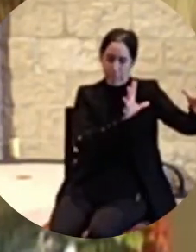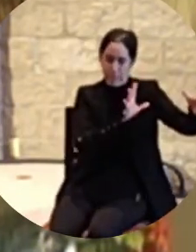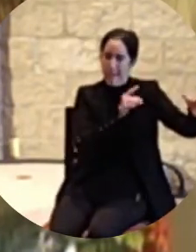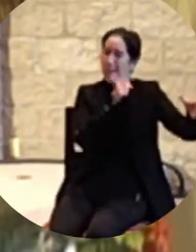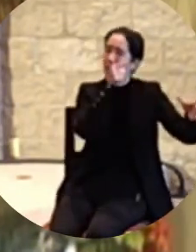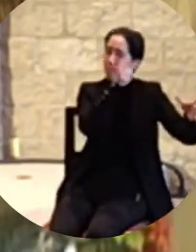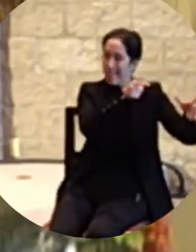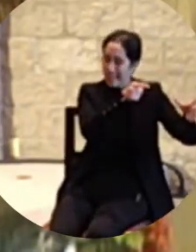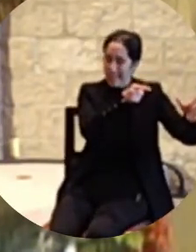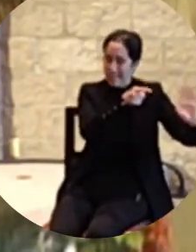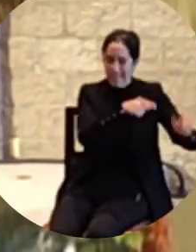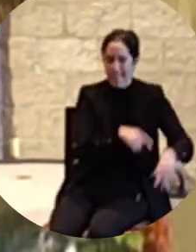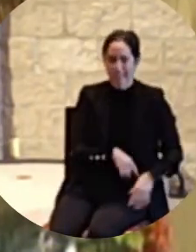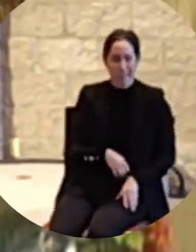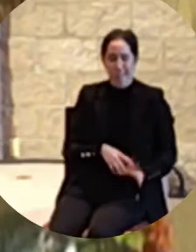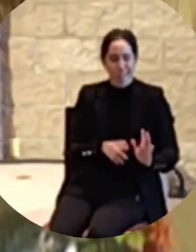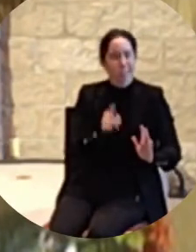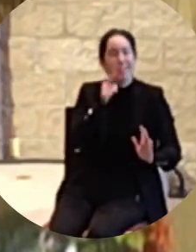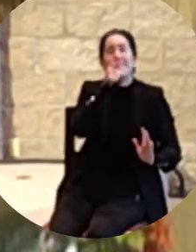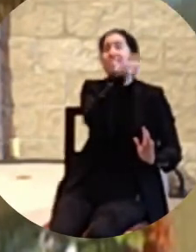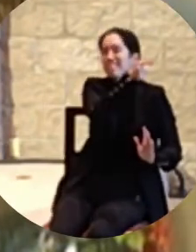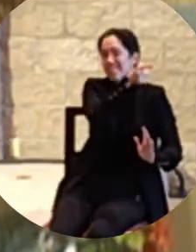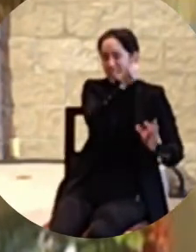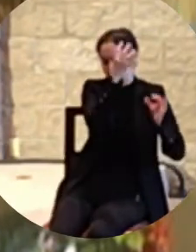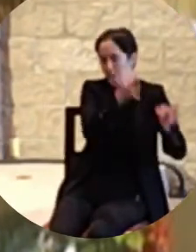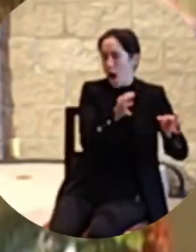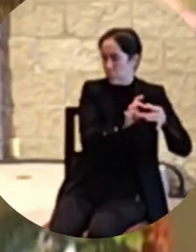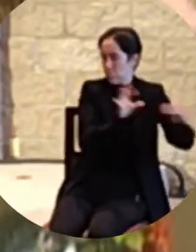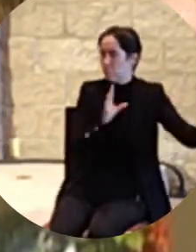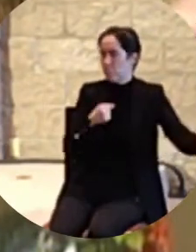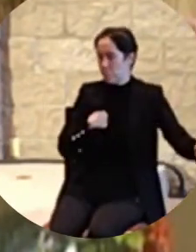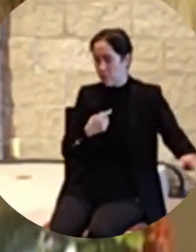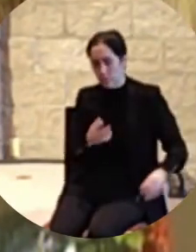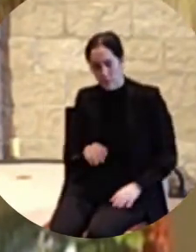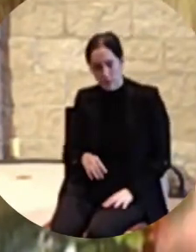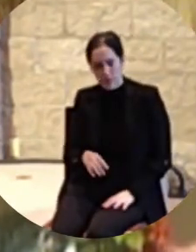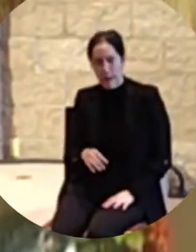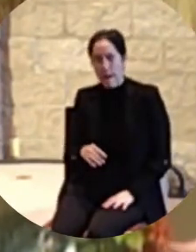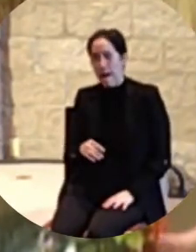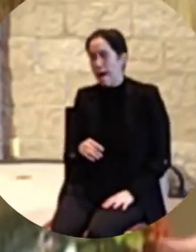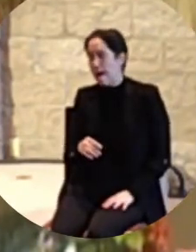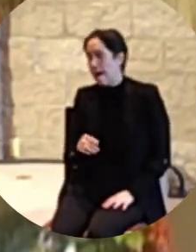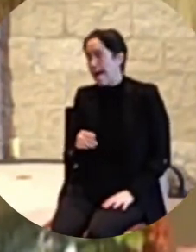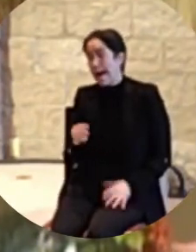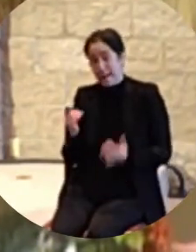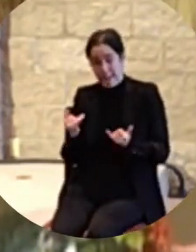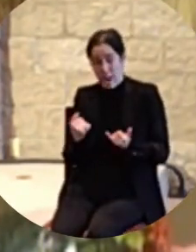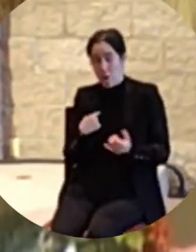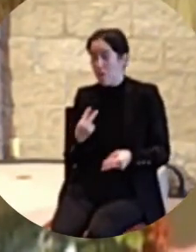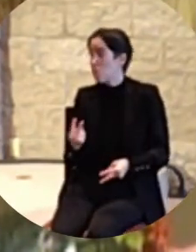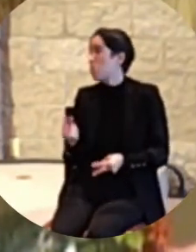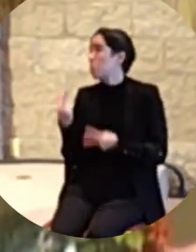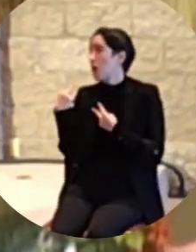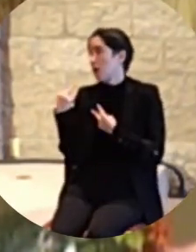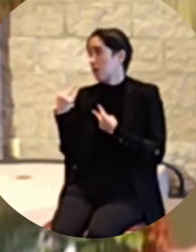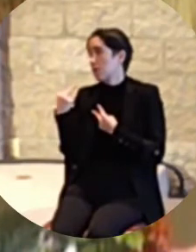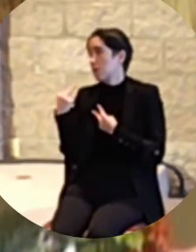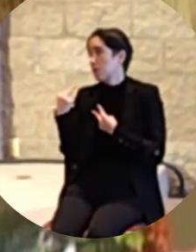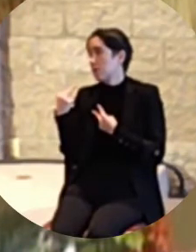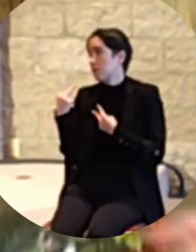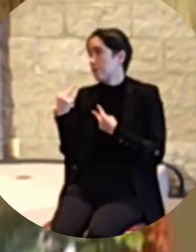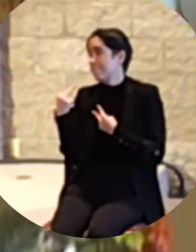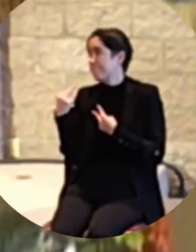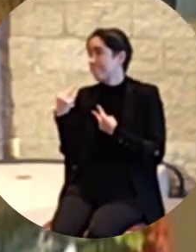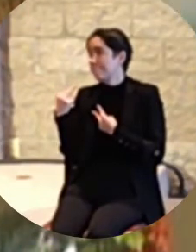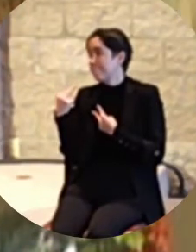dumped. And so the relationship ended, and rightfully so, as I look back on that, and rightfully so, you know, I was